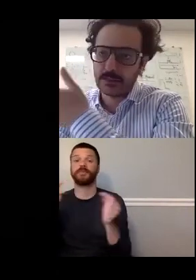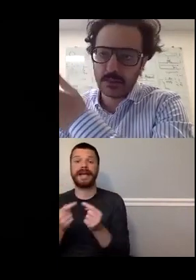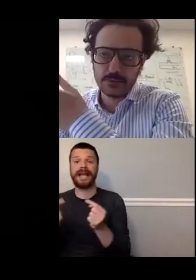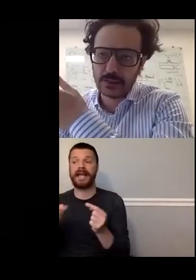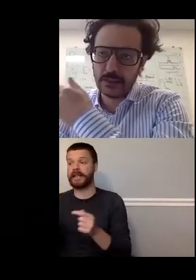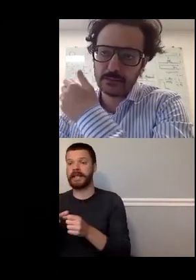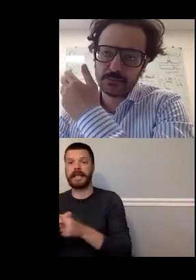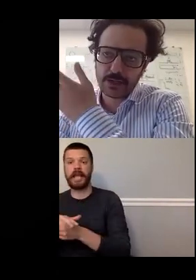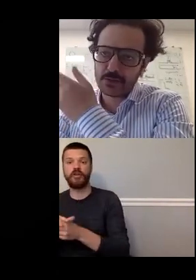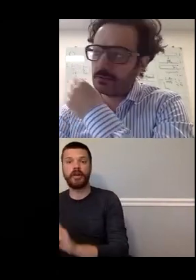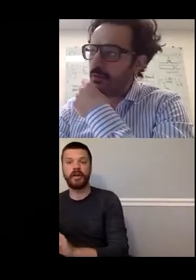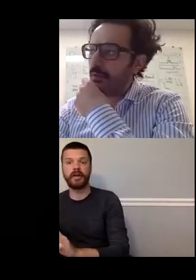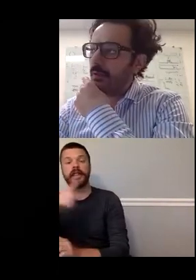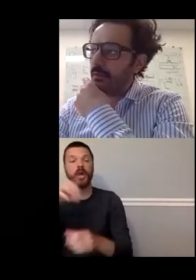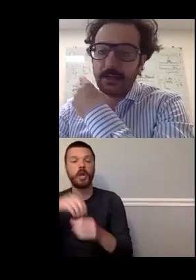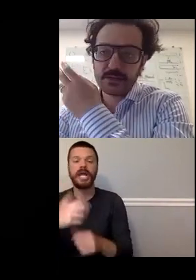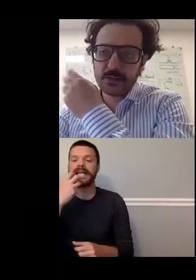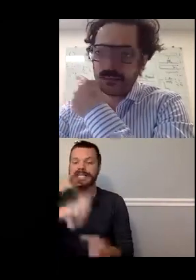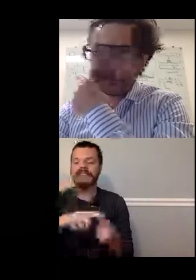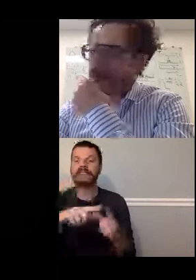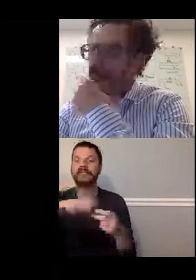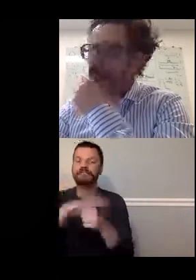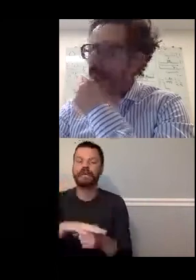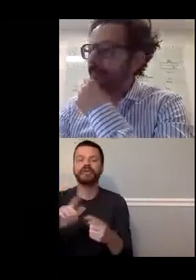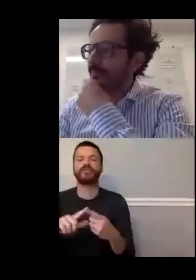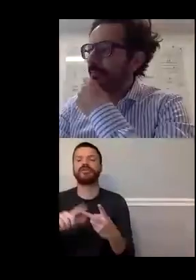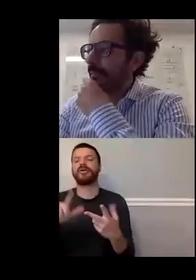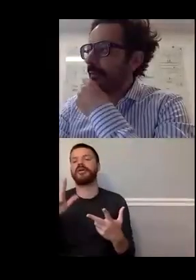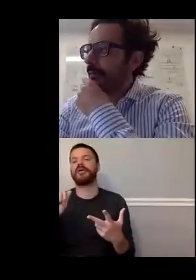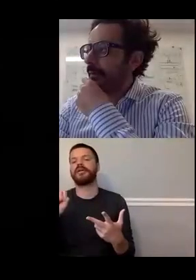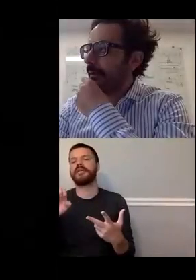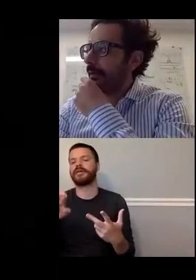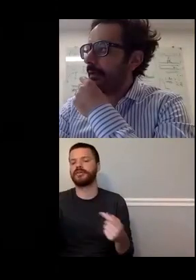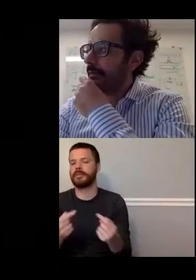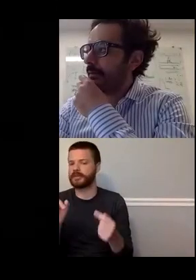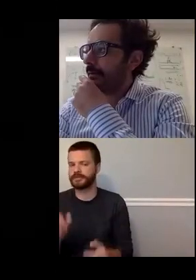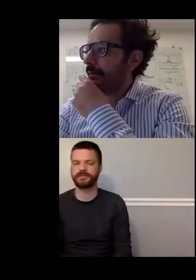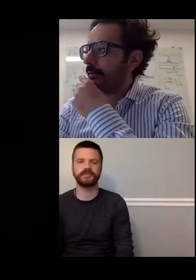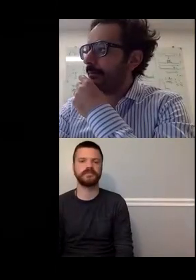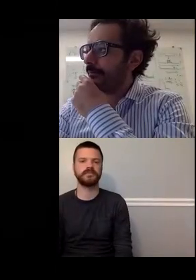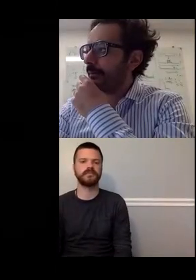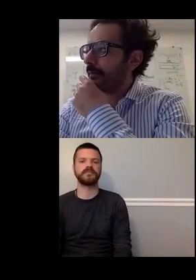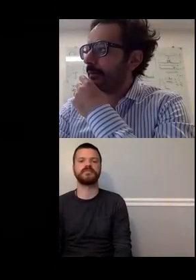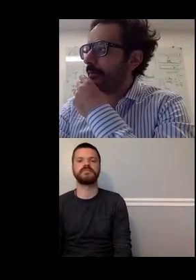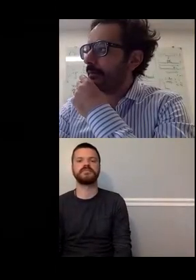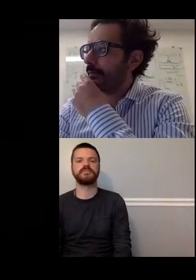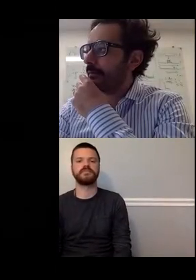This includes heat, pressure, laser pain, etc. And